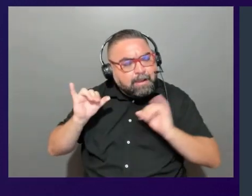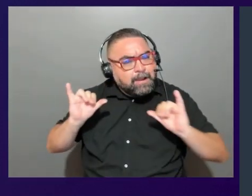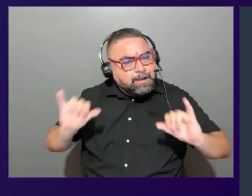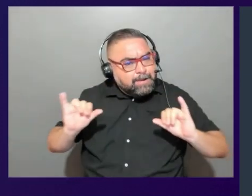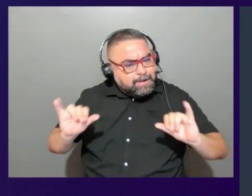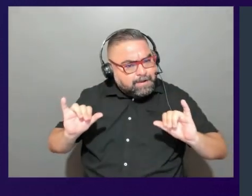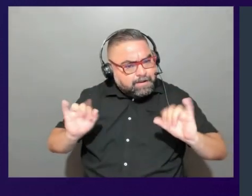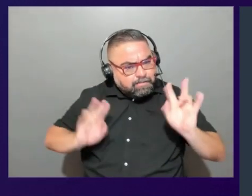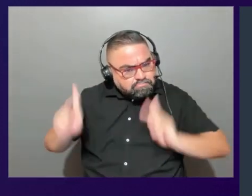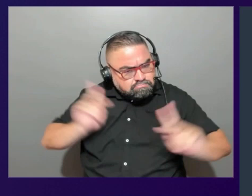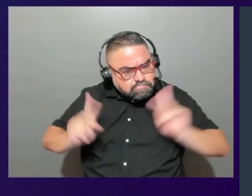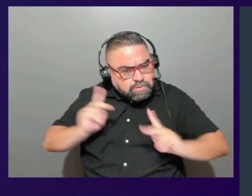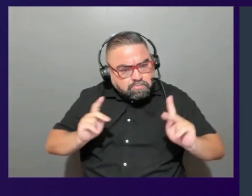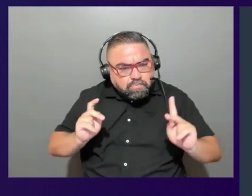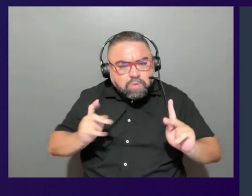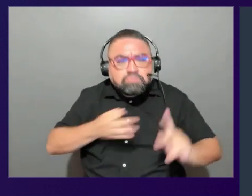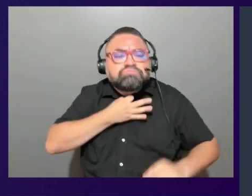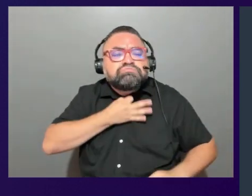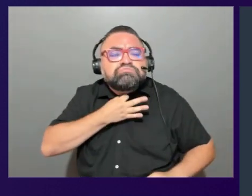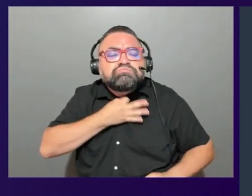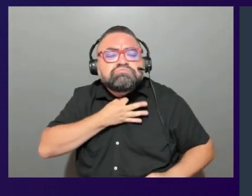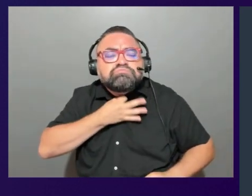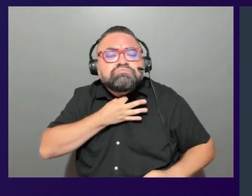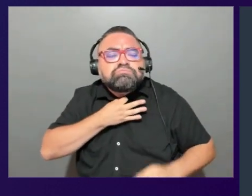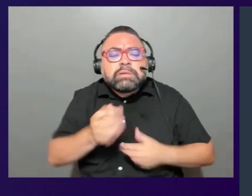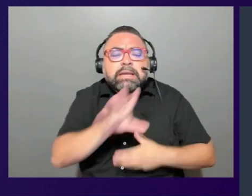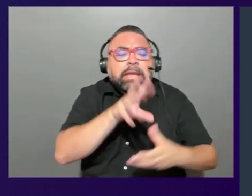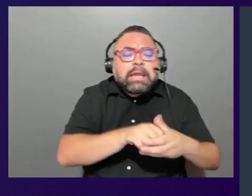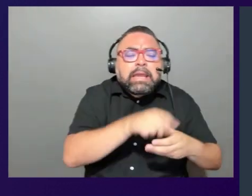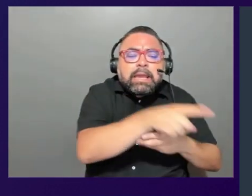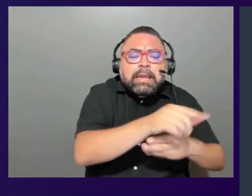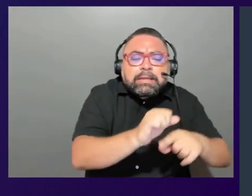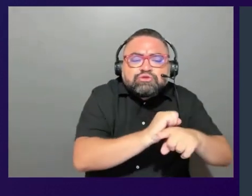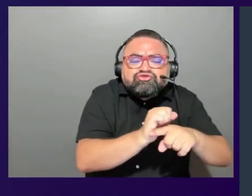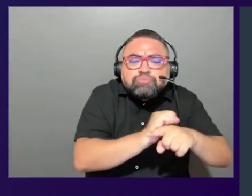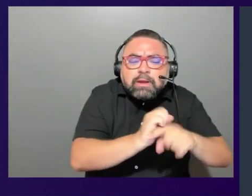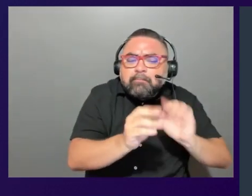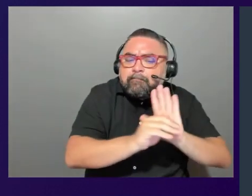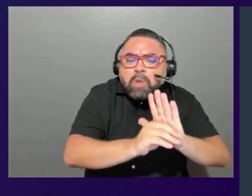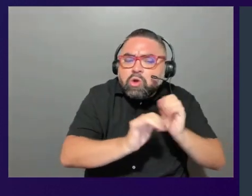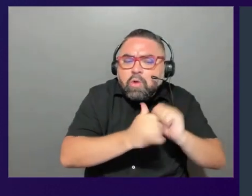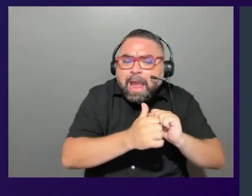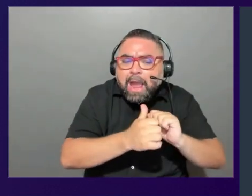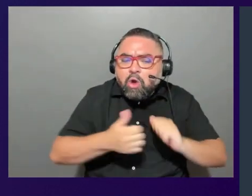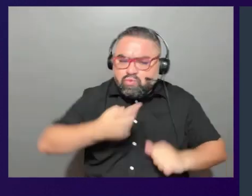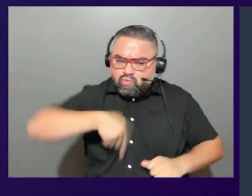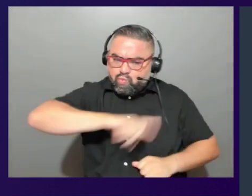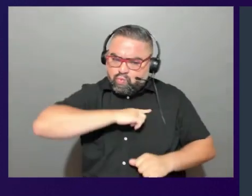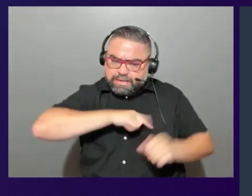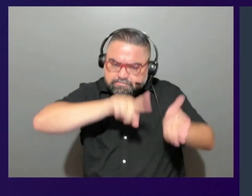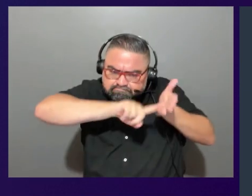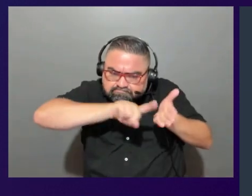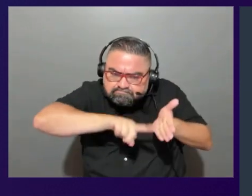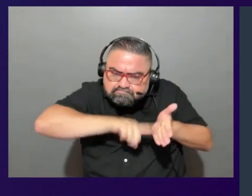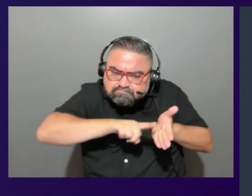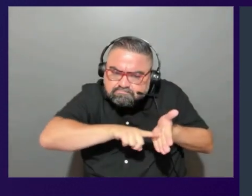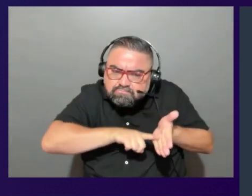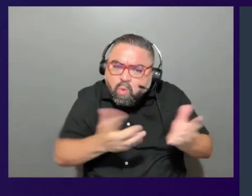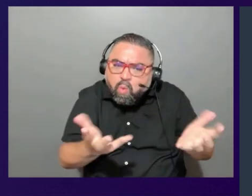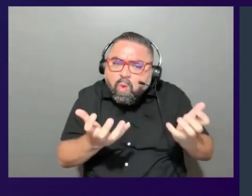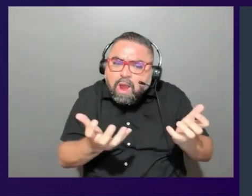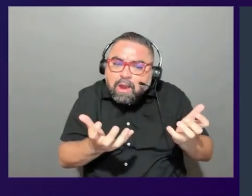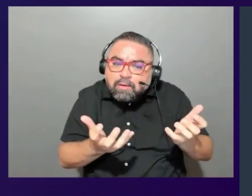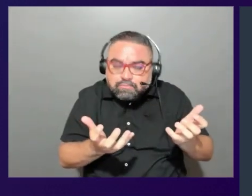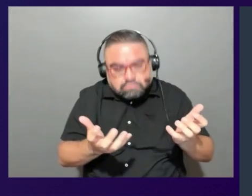to know what's gone into the models and be able to go back and audit this. And so archive and governance is also very